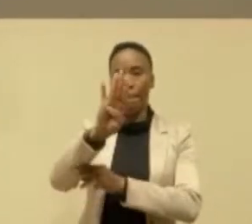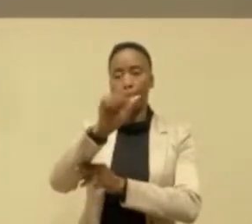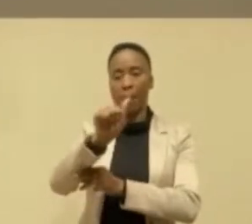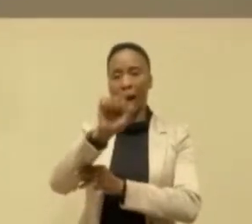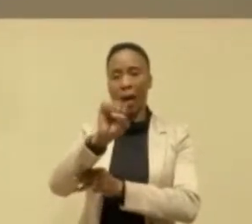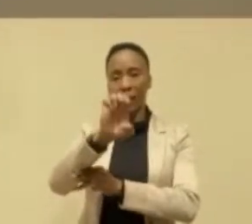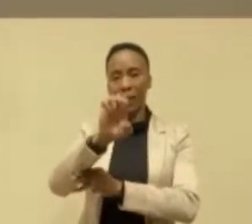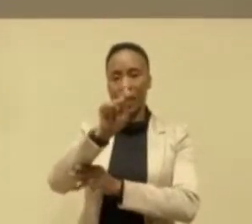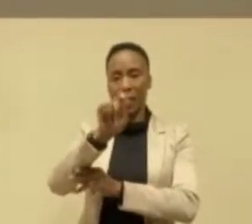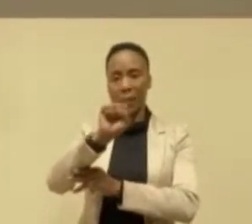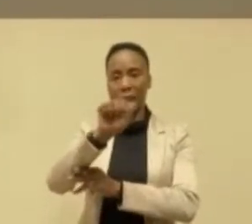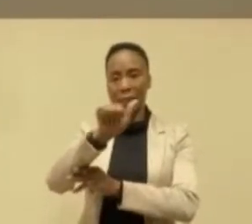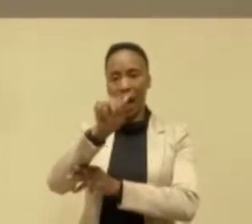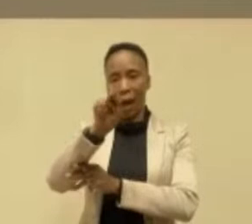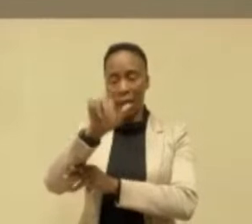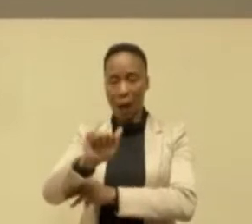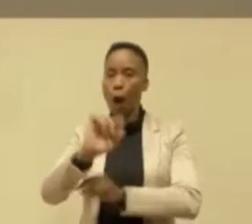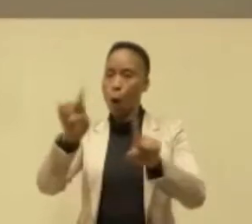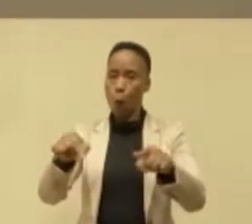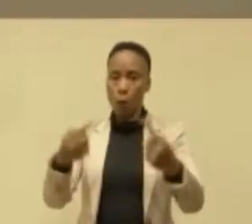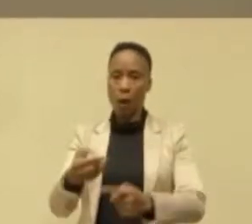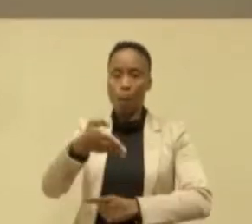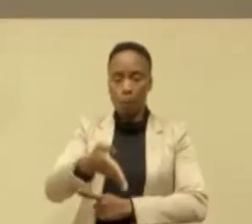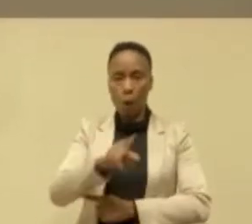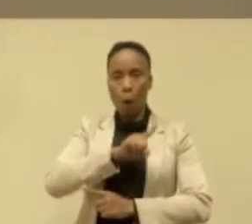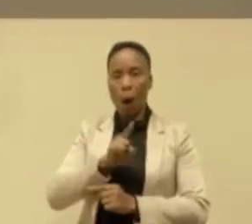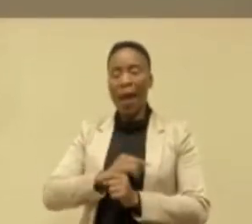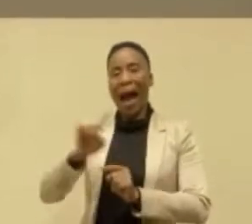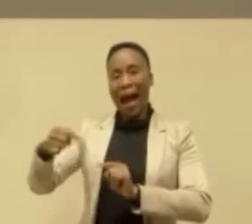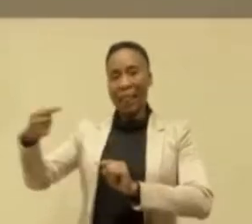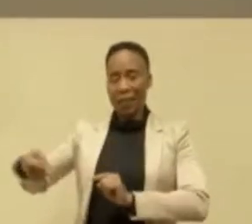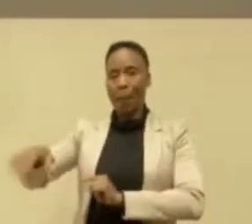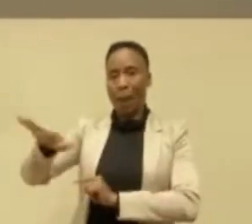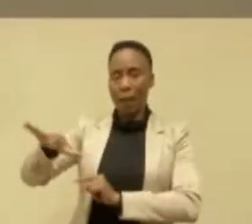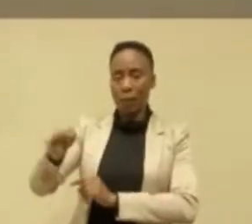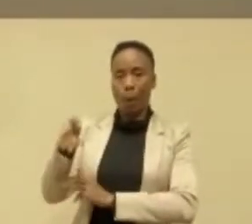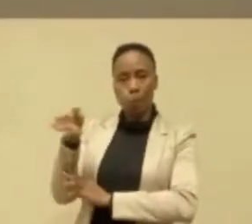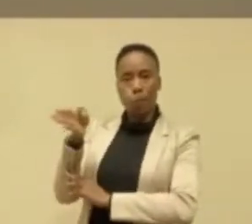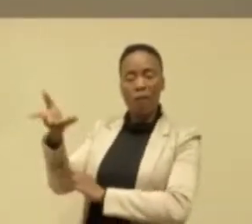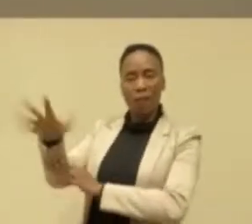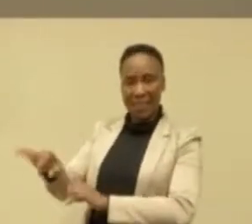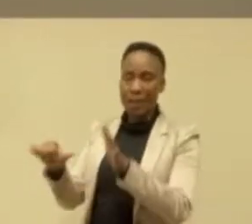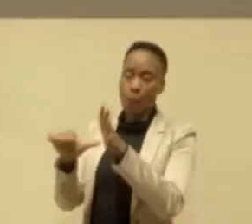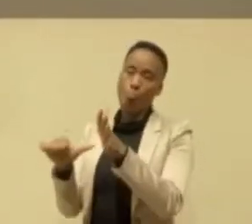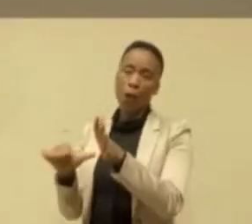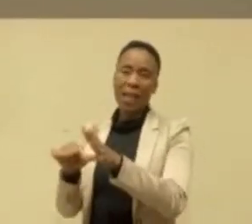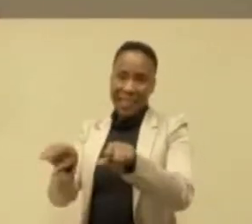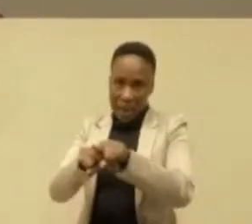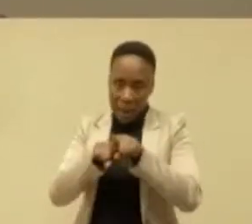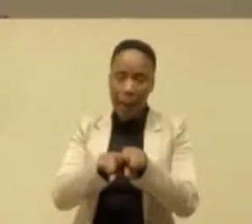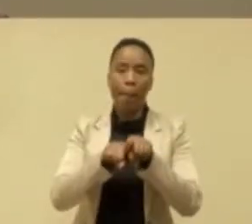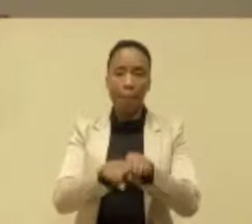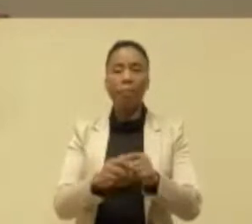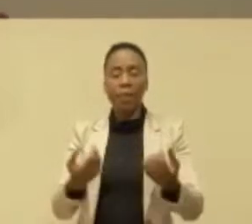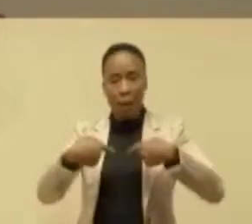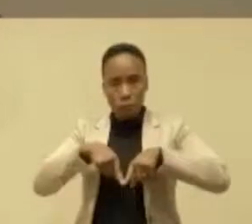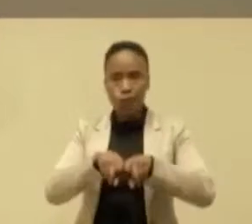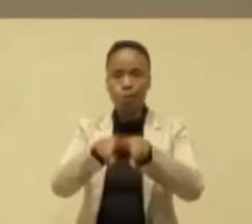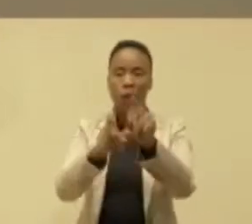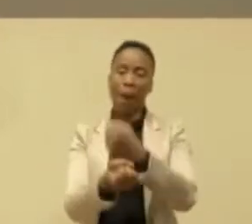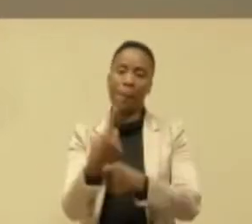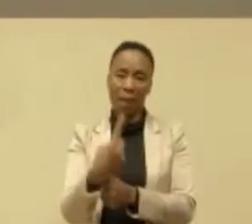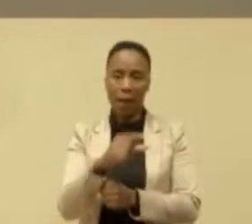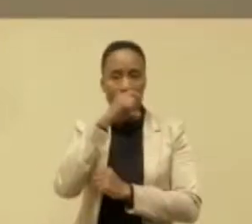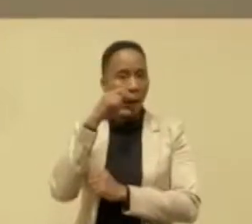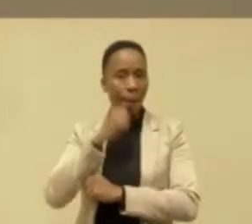who could not make it for this event due to other official engagements that are running concurrently with this program my